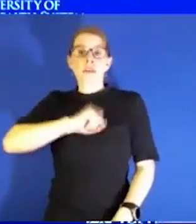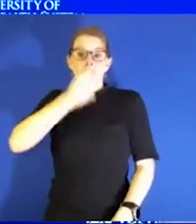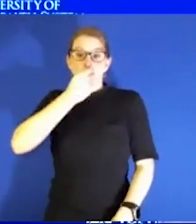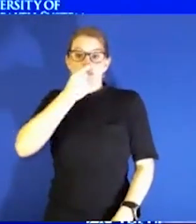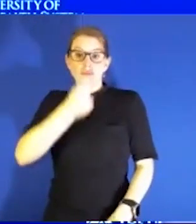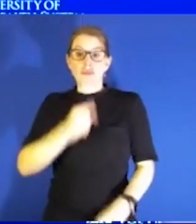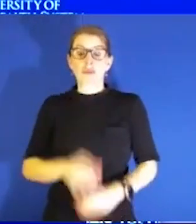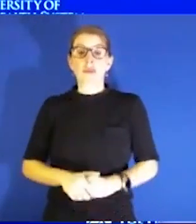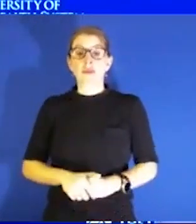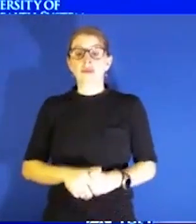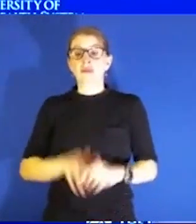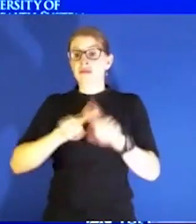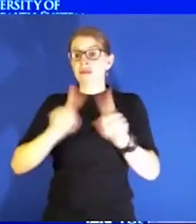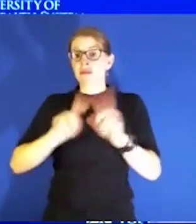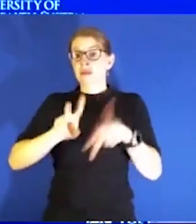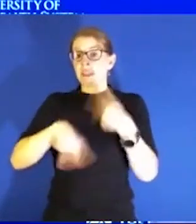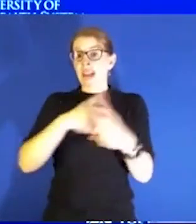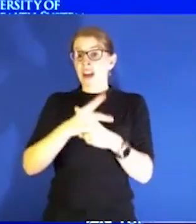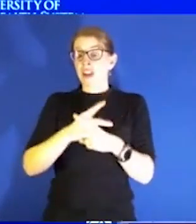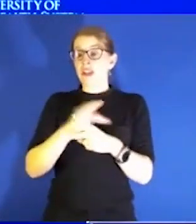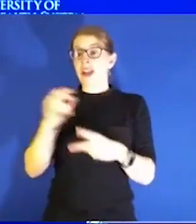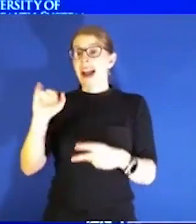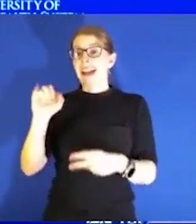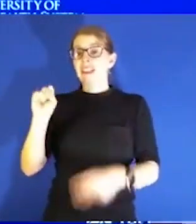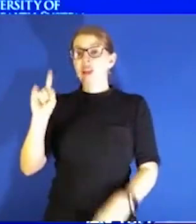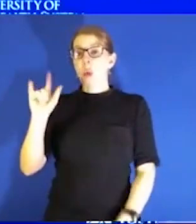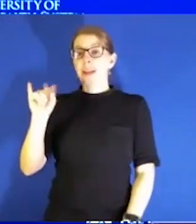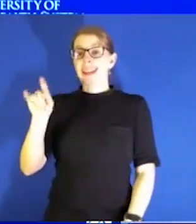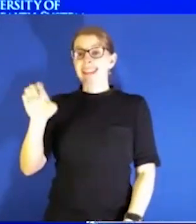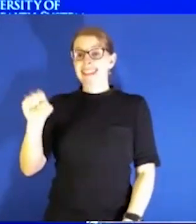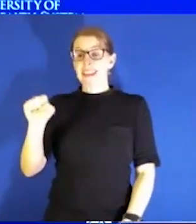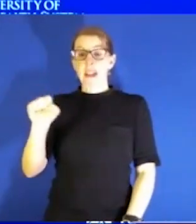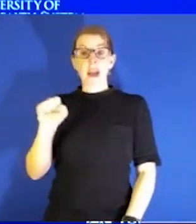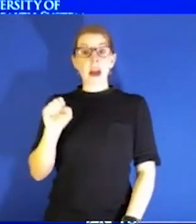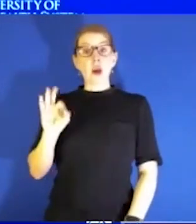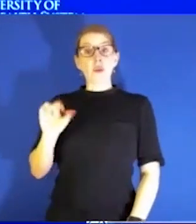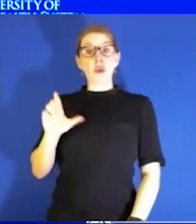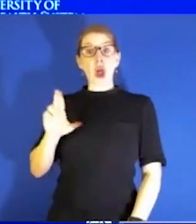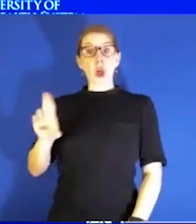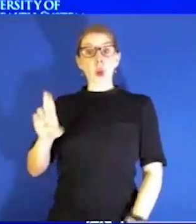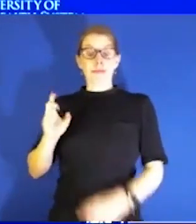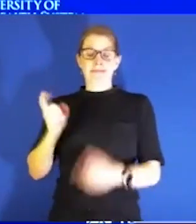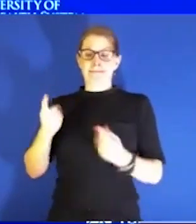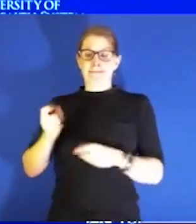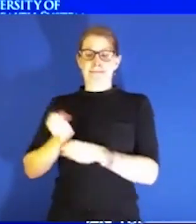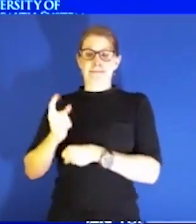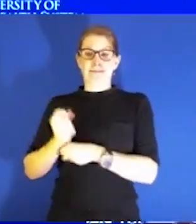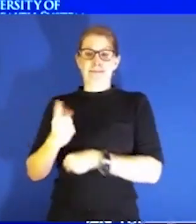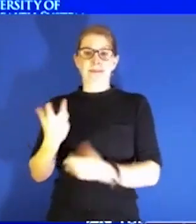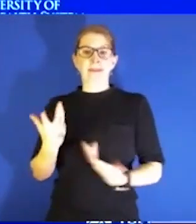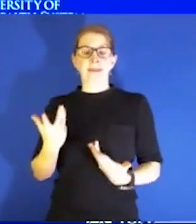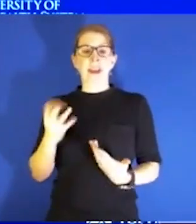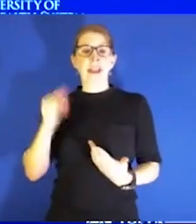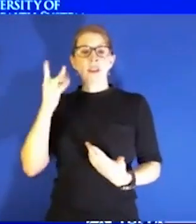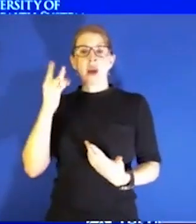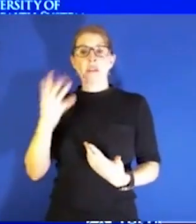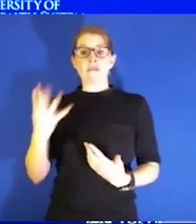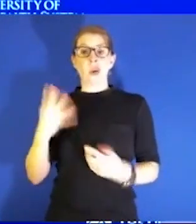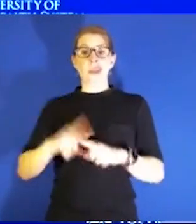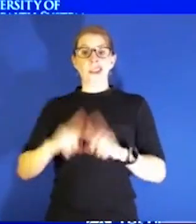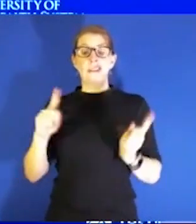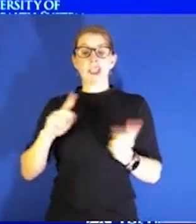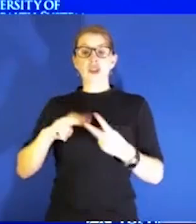different variants or isolates out there. For influenza, we know that happens every year, and this is why there are 4 different strains